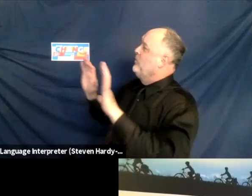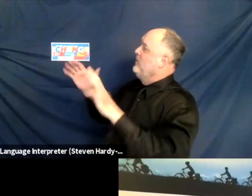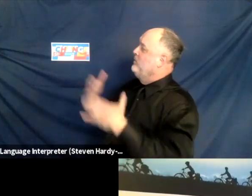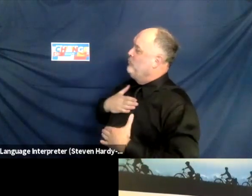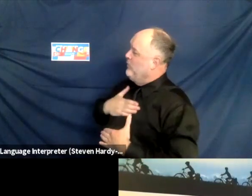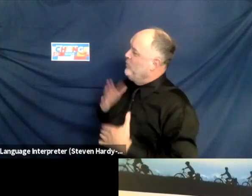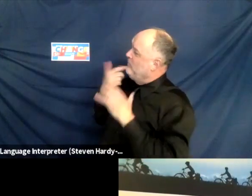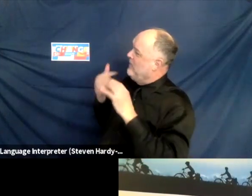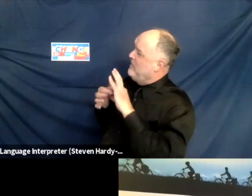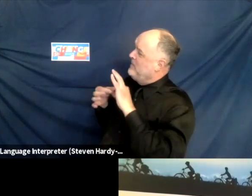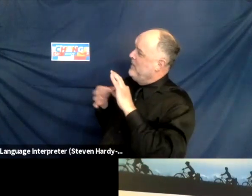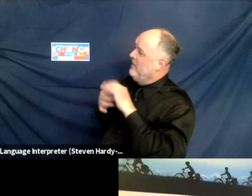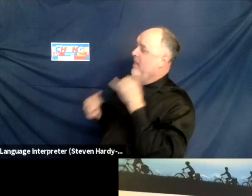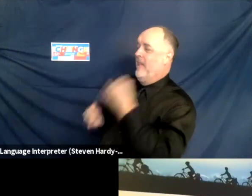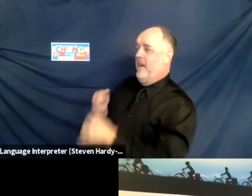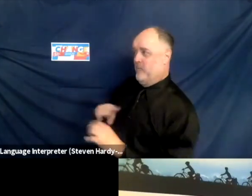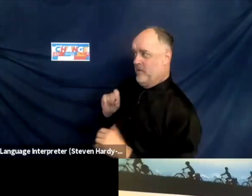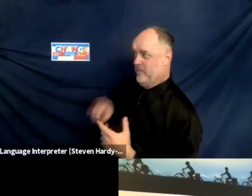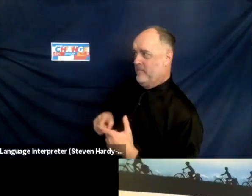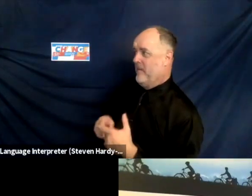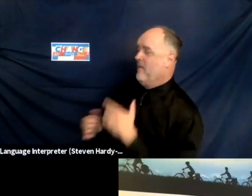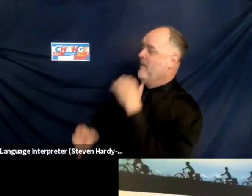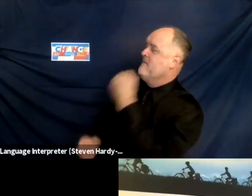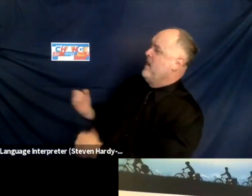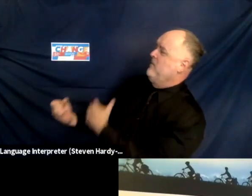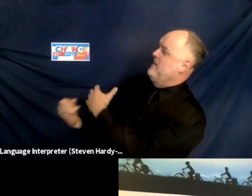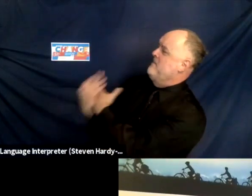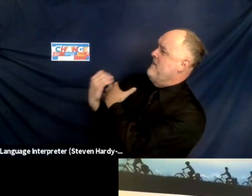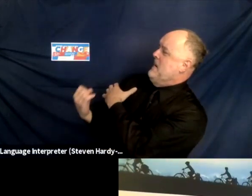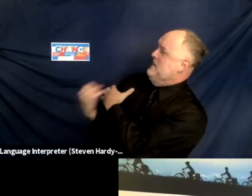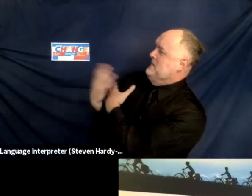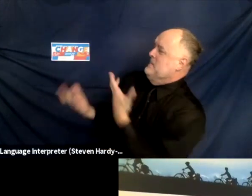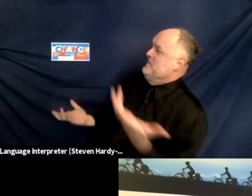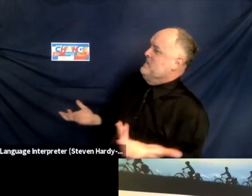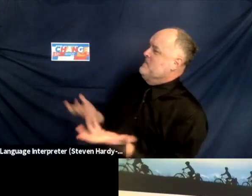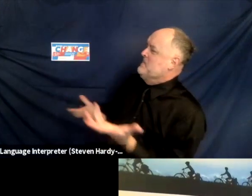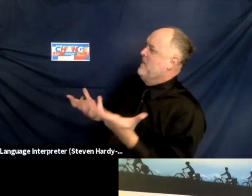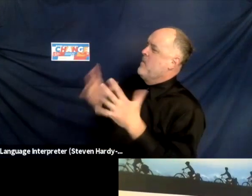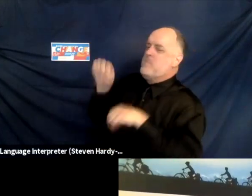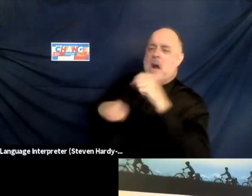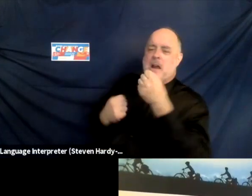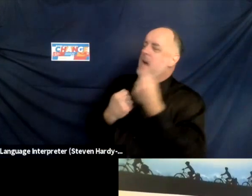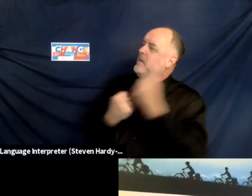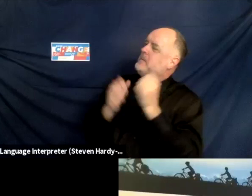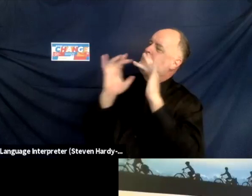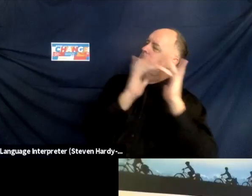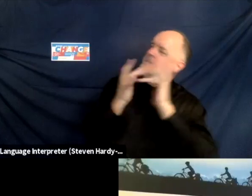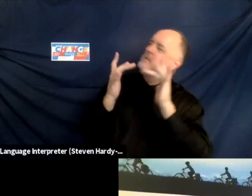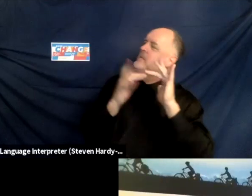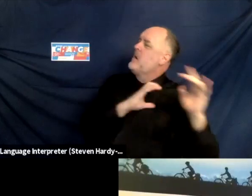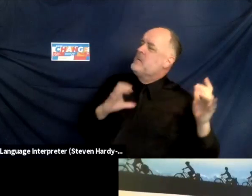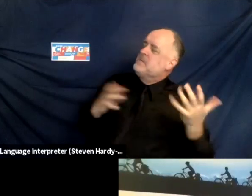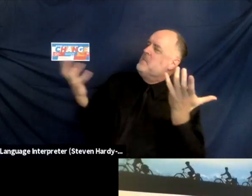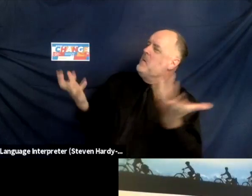remarks on this. Last question. Any final advice for people as they're up on the Hill? So bike advocates thinking more broadly, they're